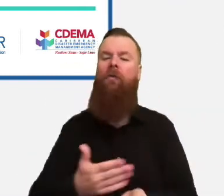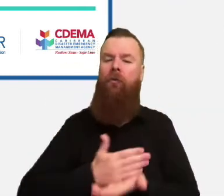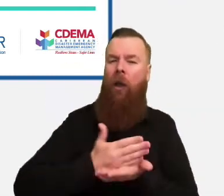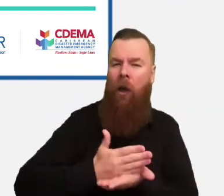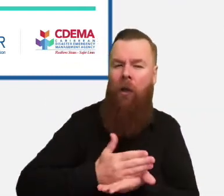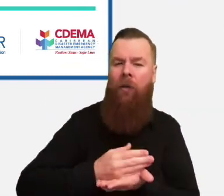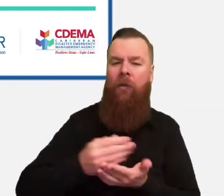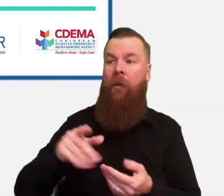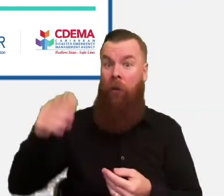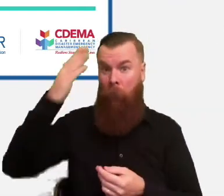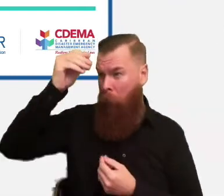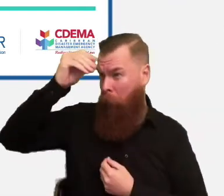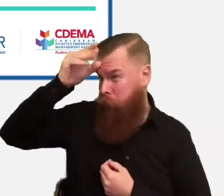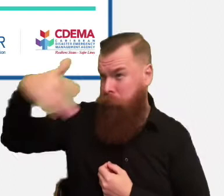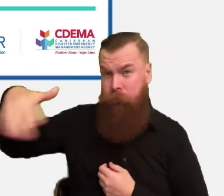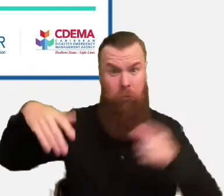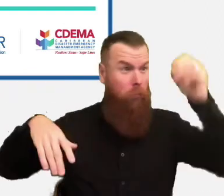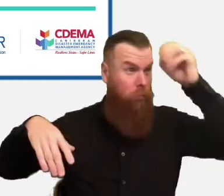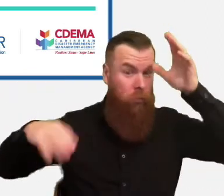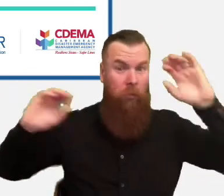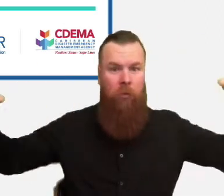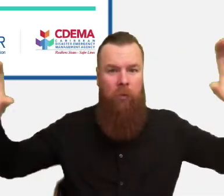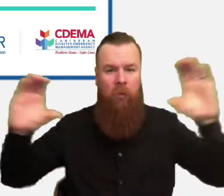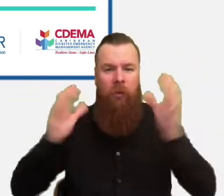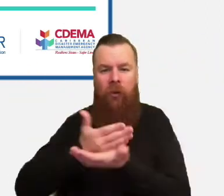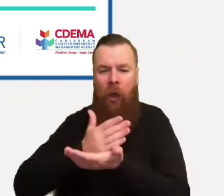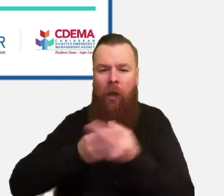Now, the coordination can be between institutes, between